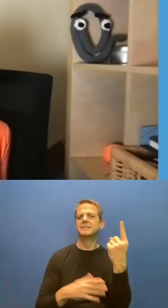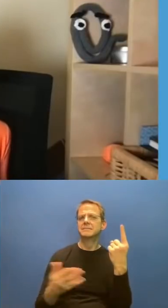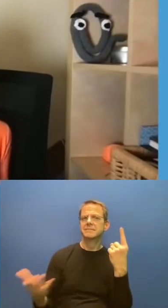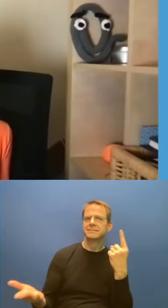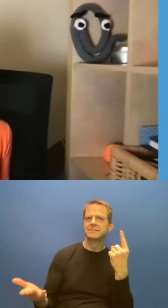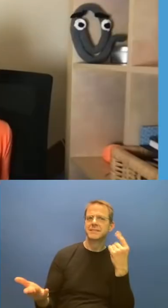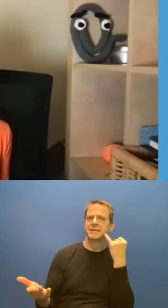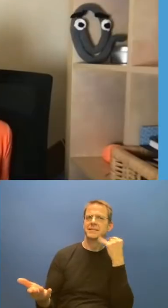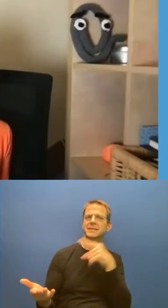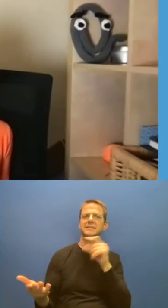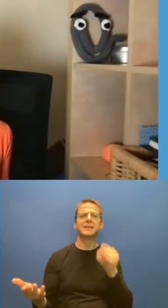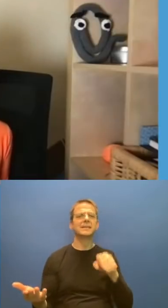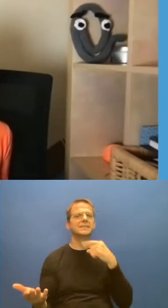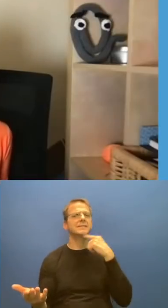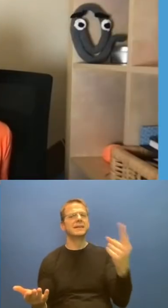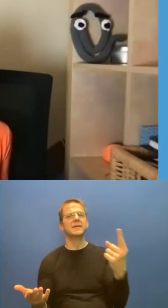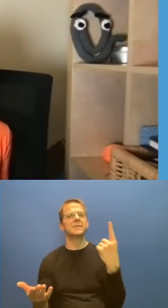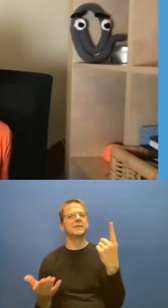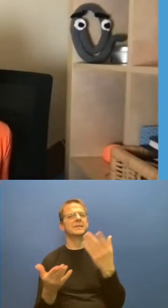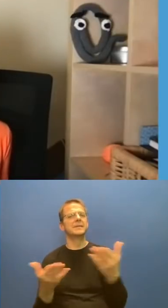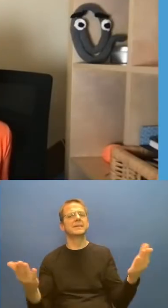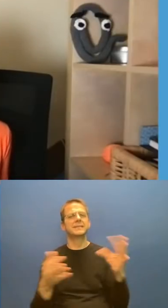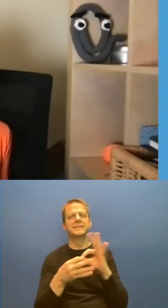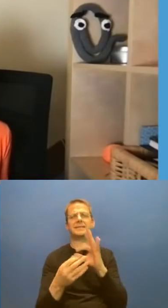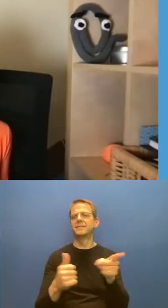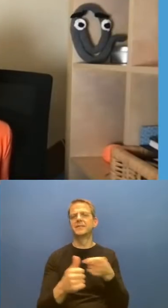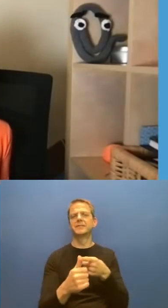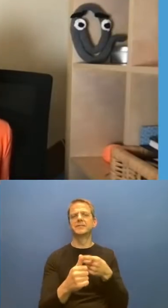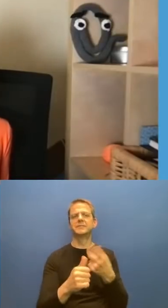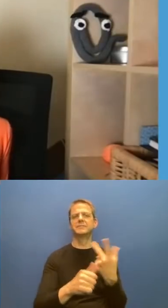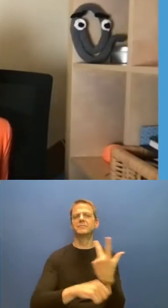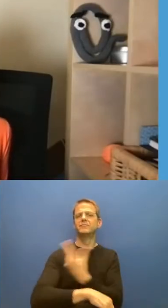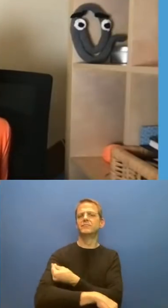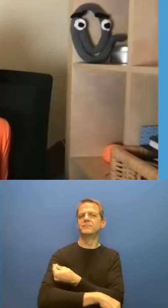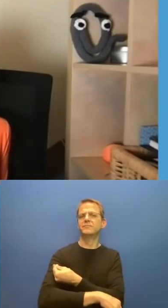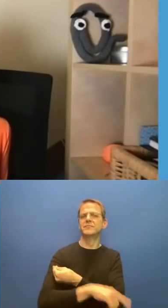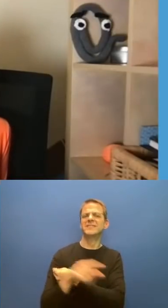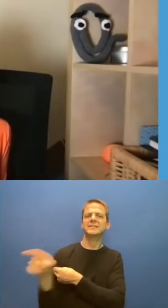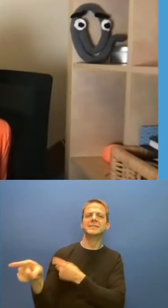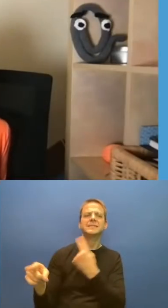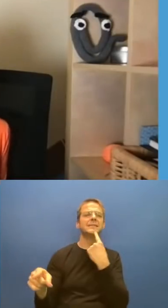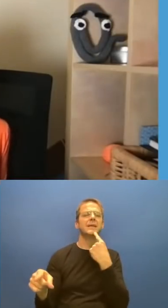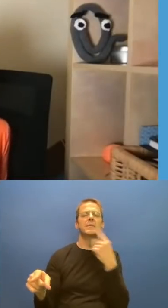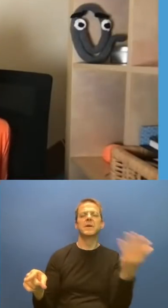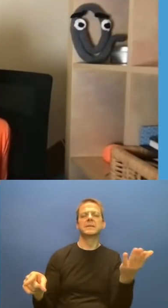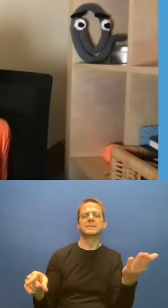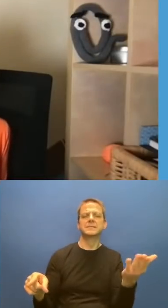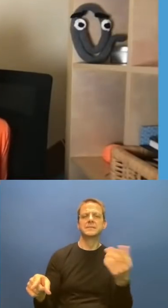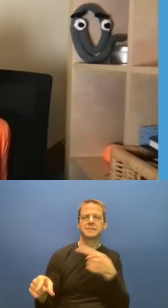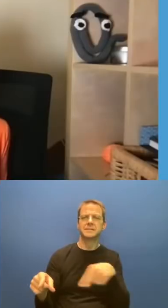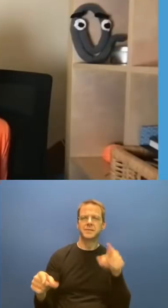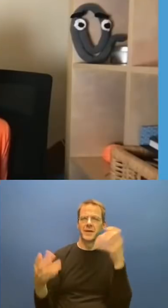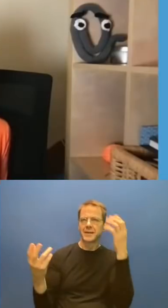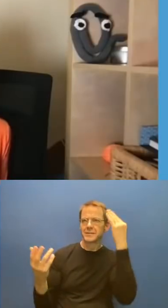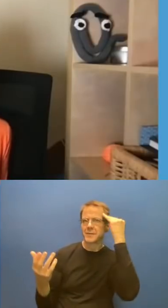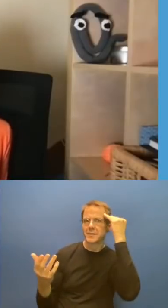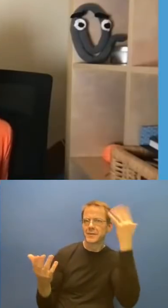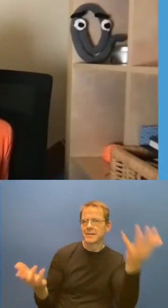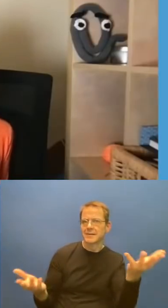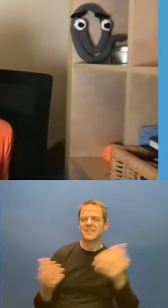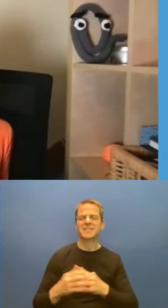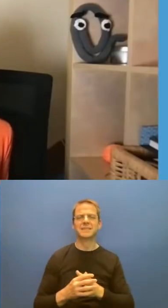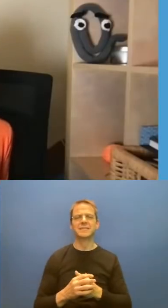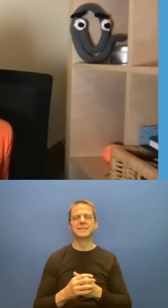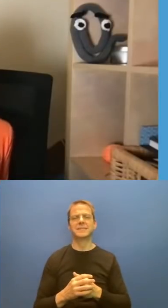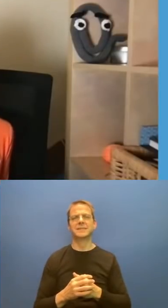COVID vaccine, what would you really want them to know? Well, it's like just really try